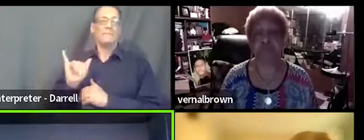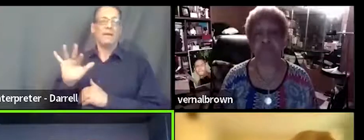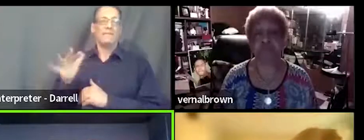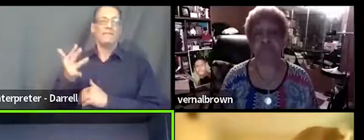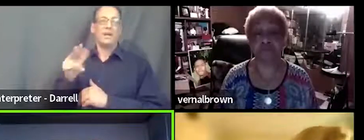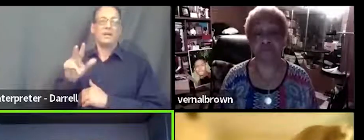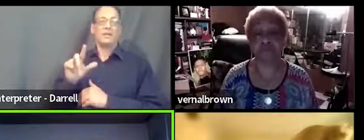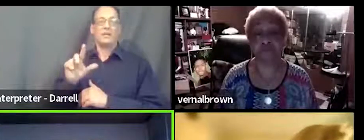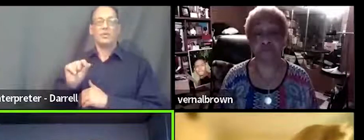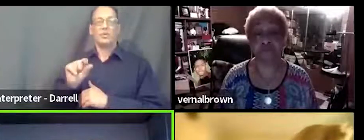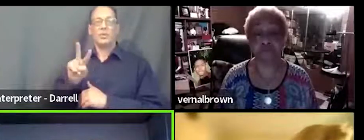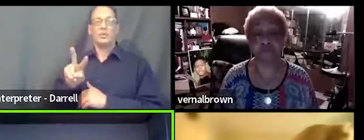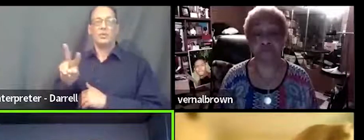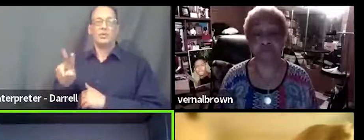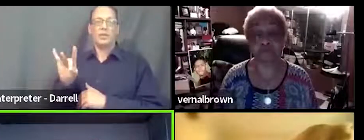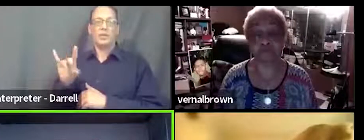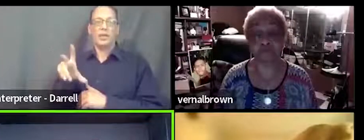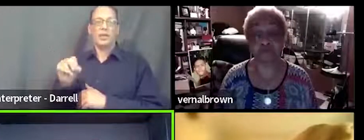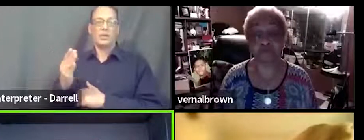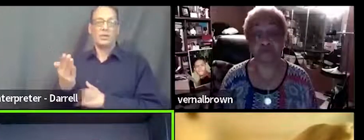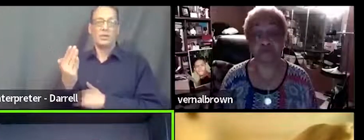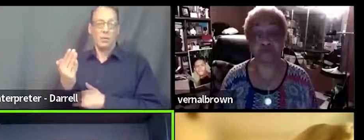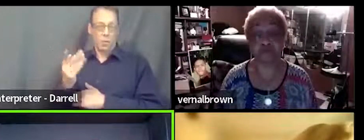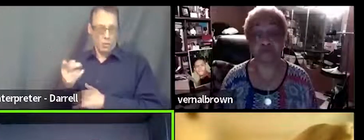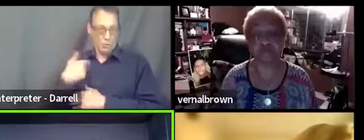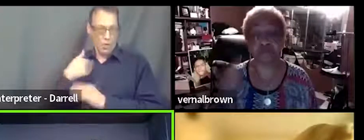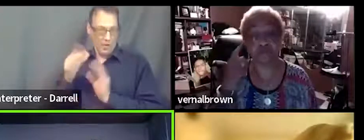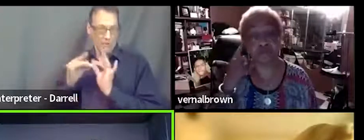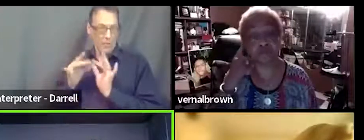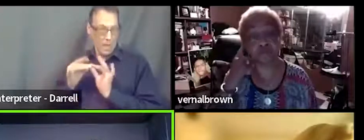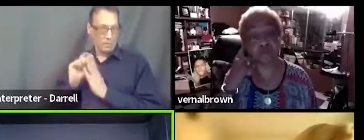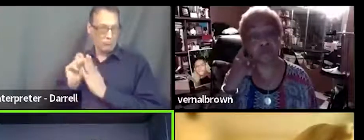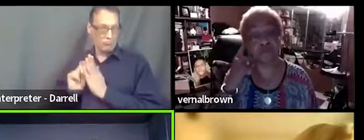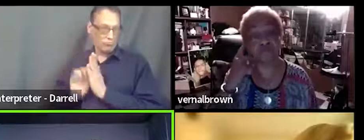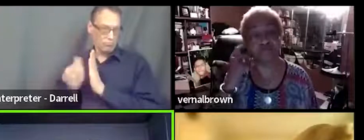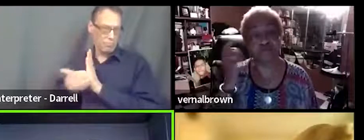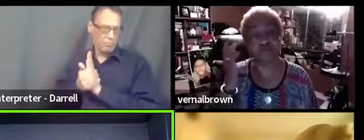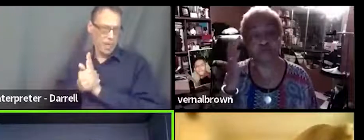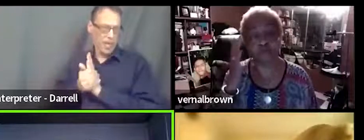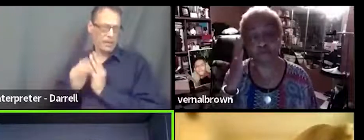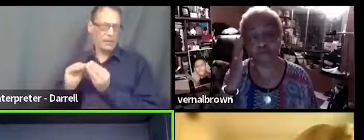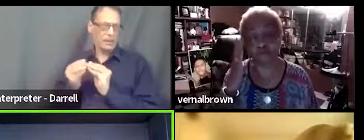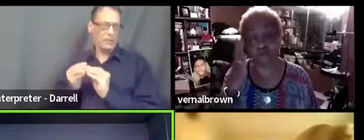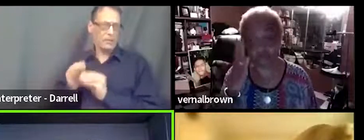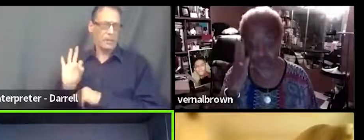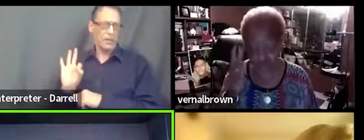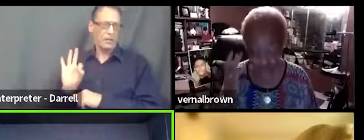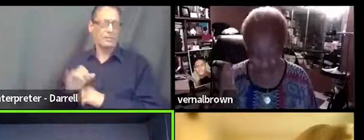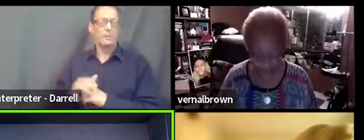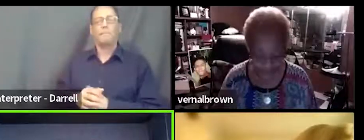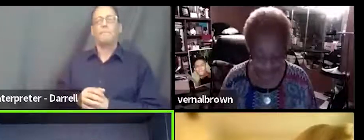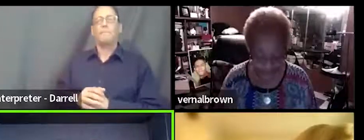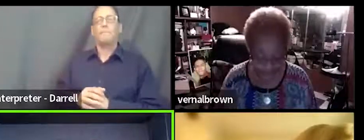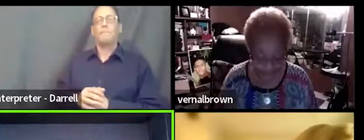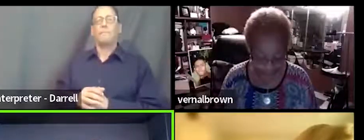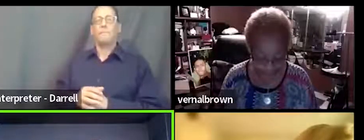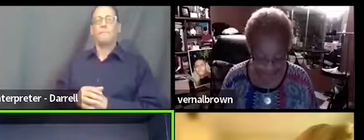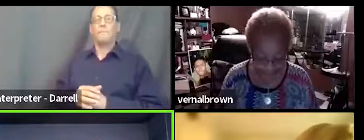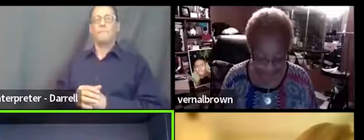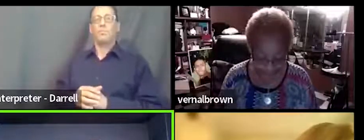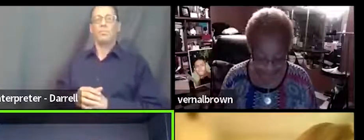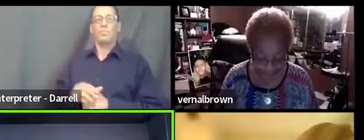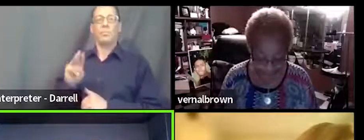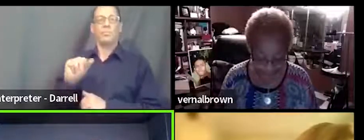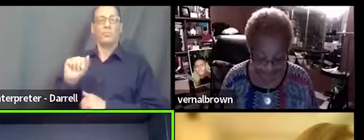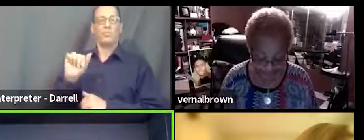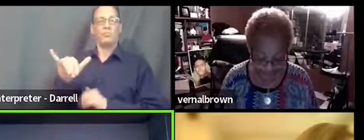a.m. The draft minutes of the meeting are included in the board packet under item 9. At the May meeting, the committee